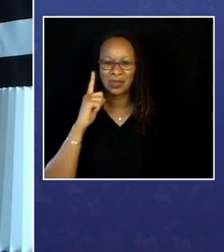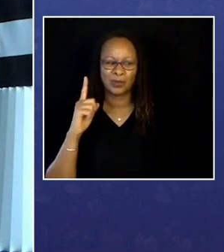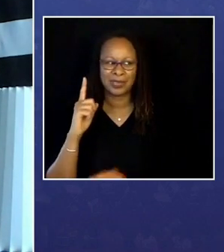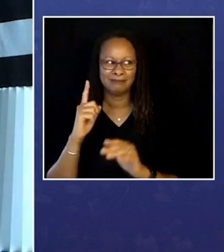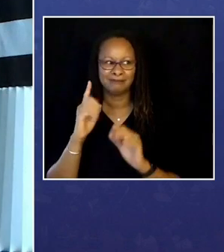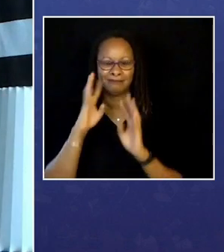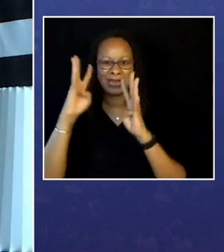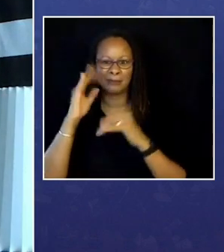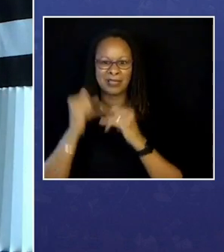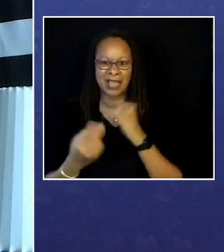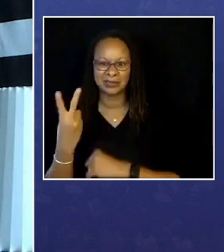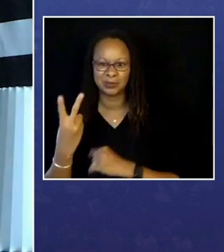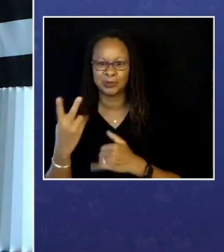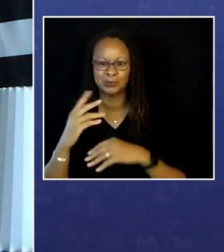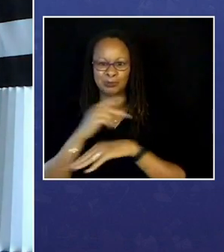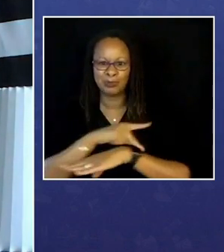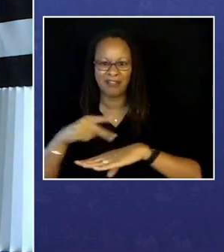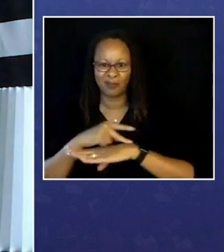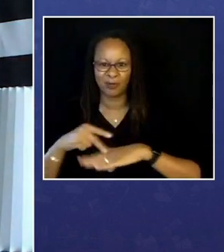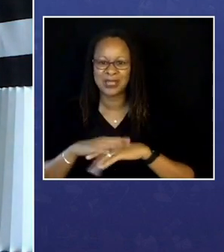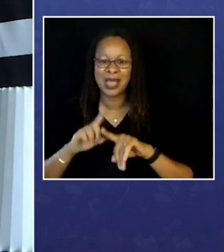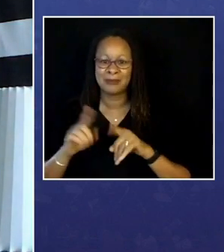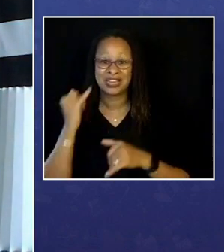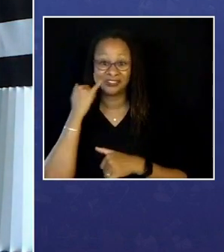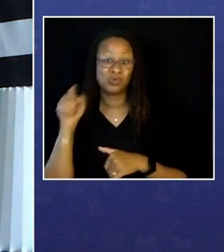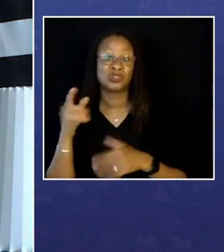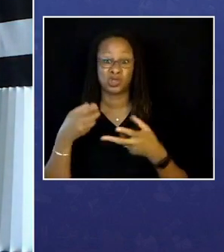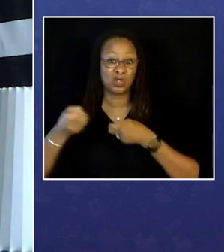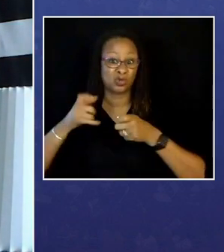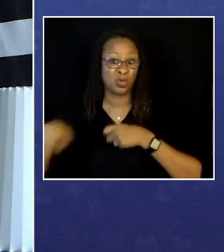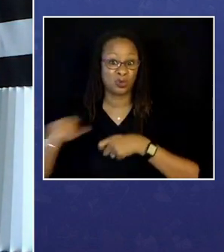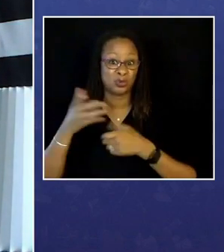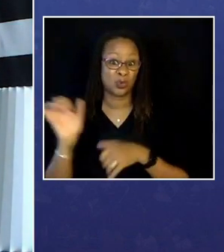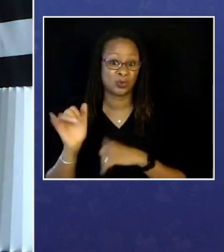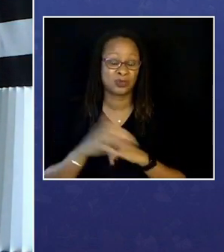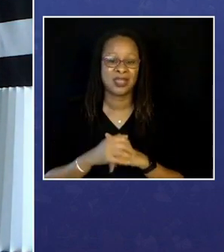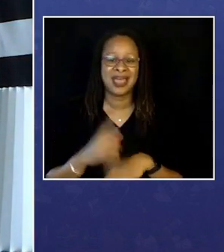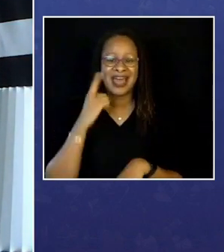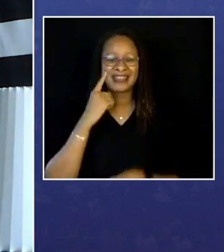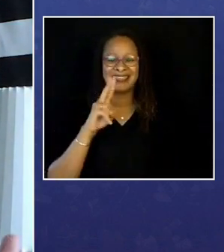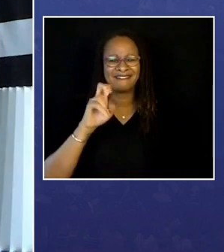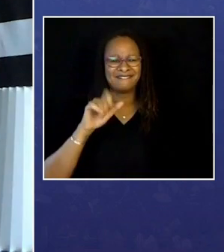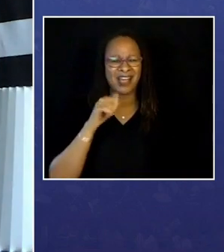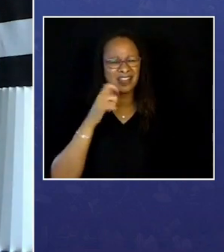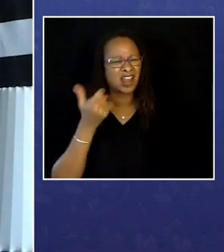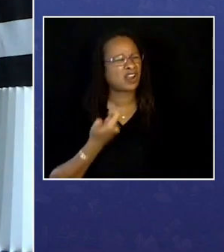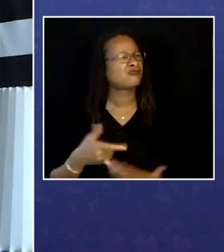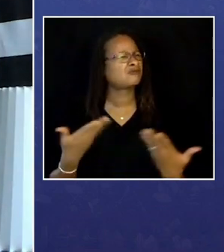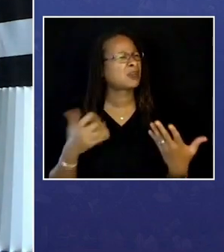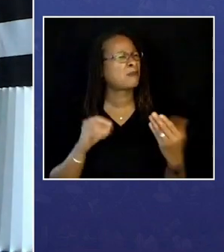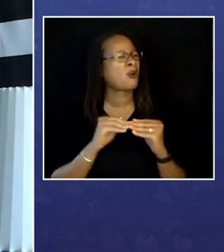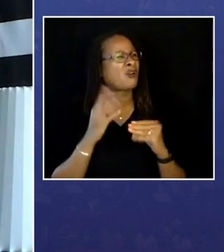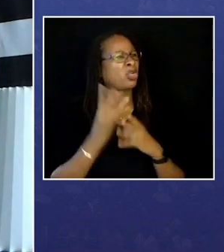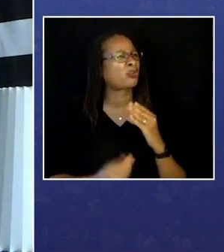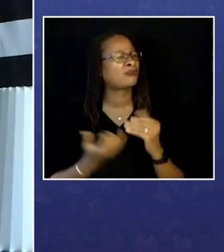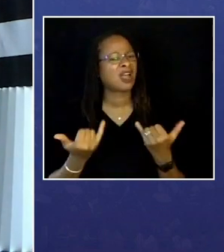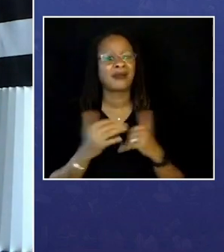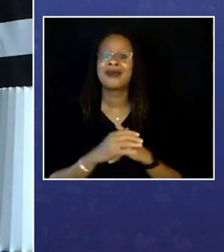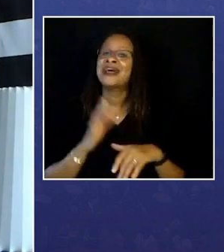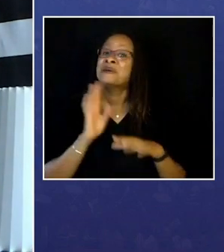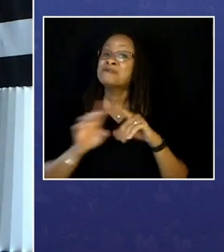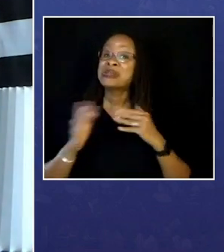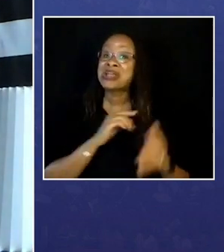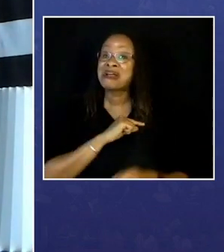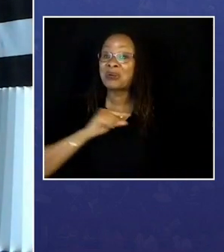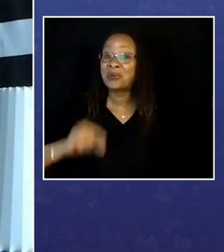up the last two platforms, but if they were, she'd be dominating them too. Also, I think Vine may not be around anymore, but who's counting?